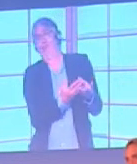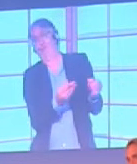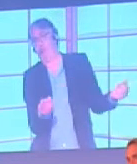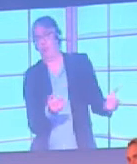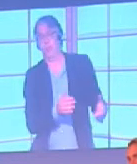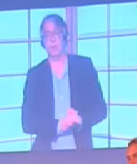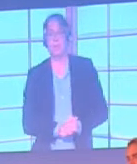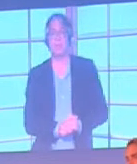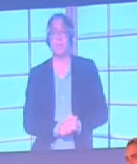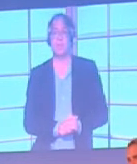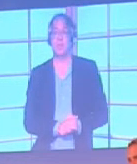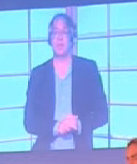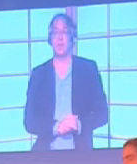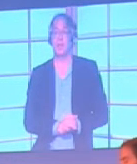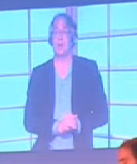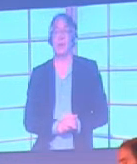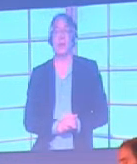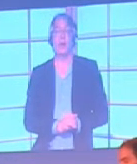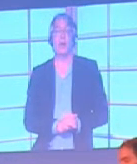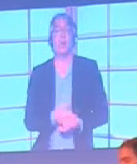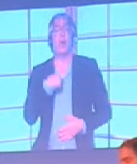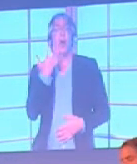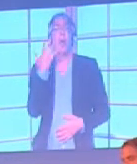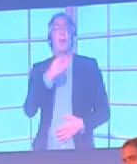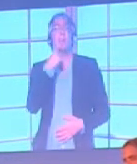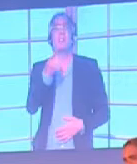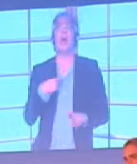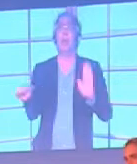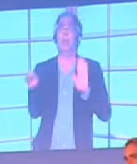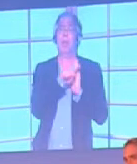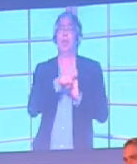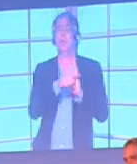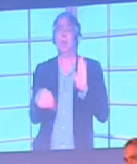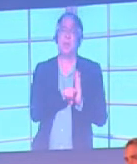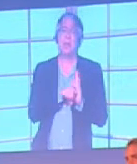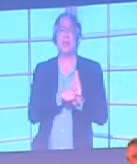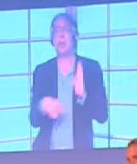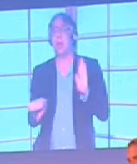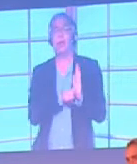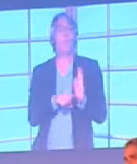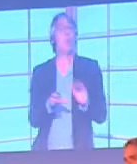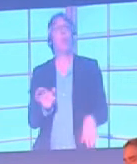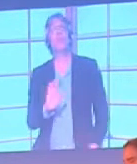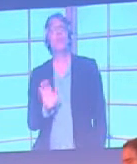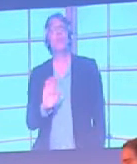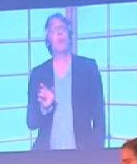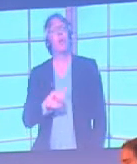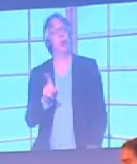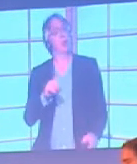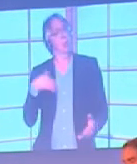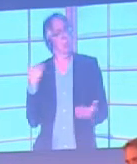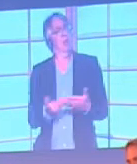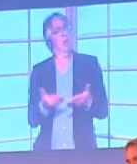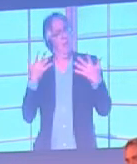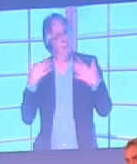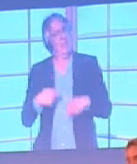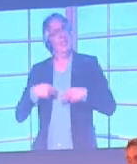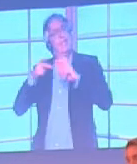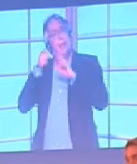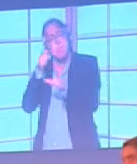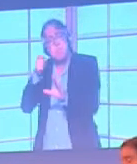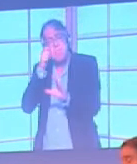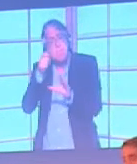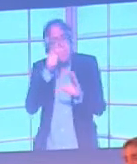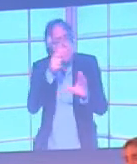of this is negative. I just wanted to show you what was the outcome of the initial report that